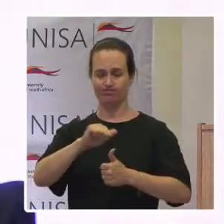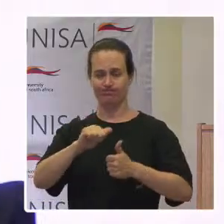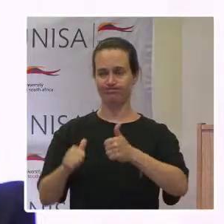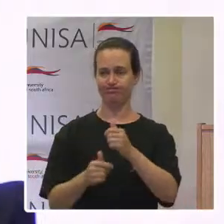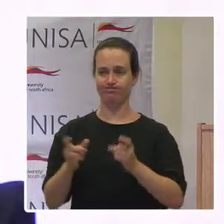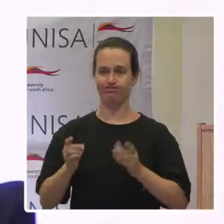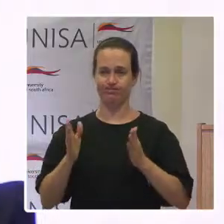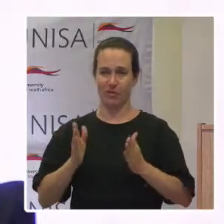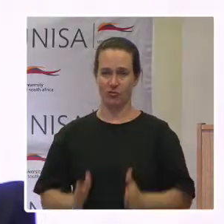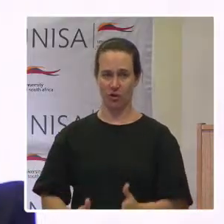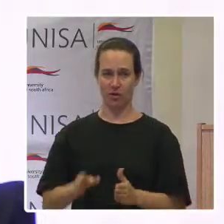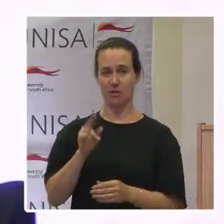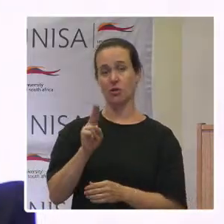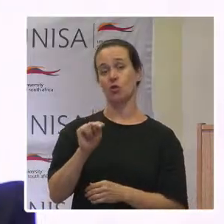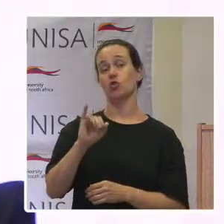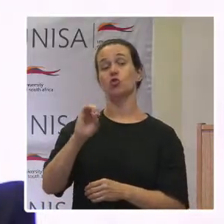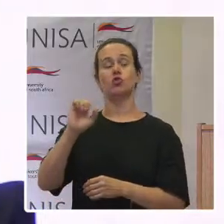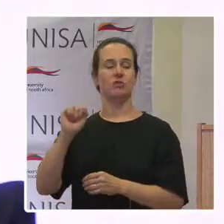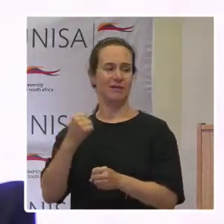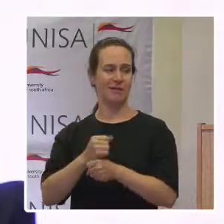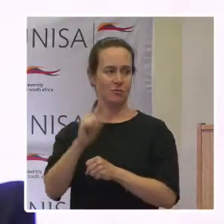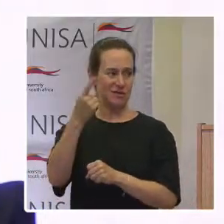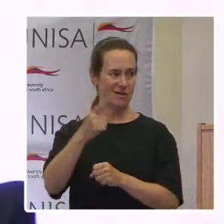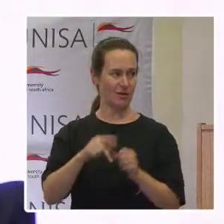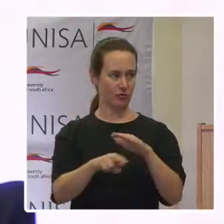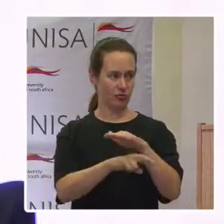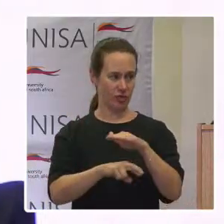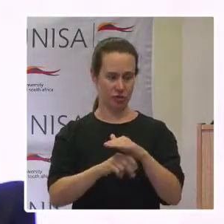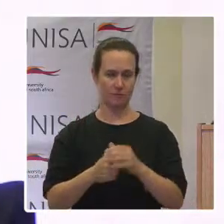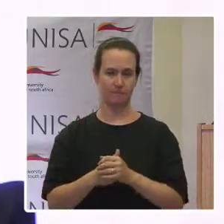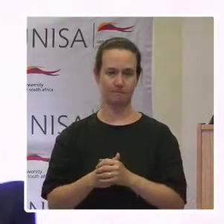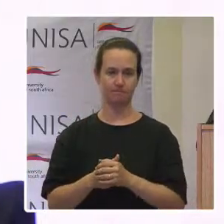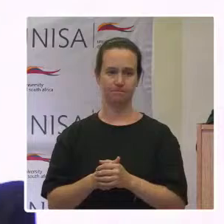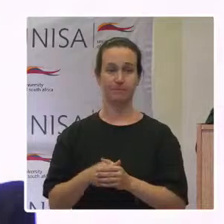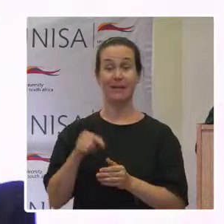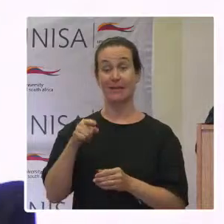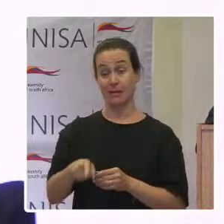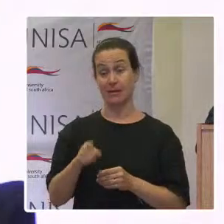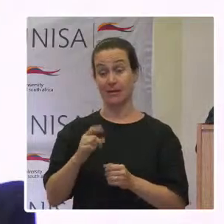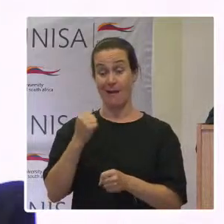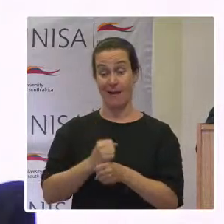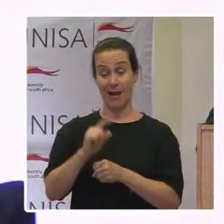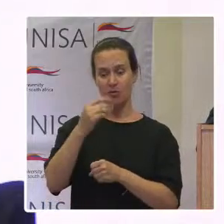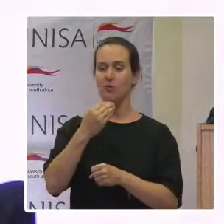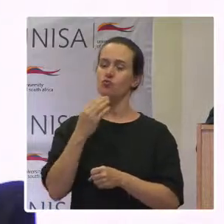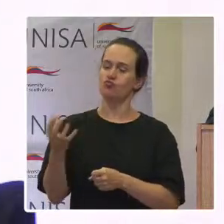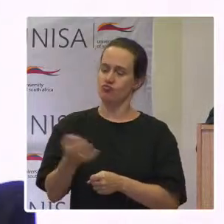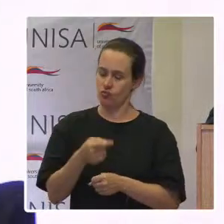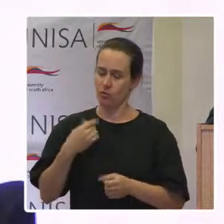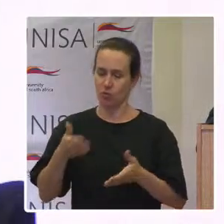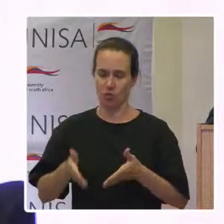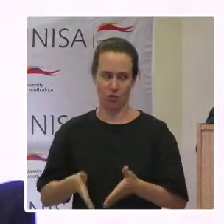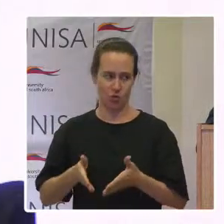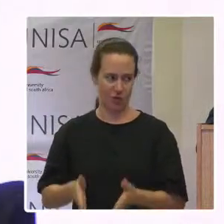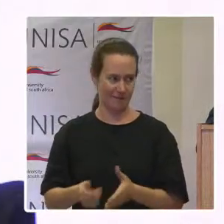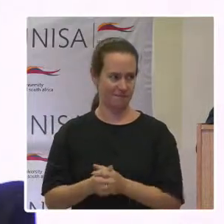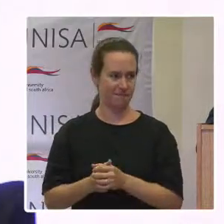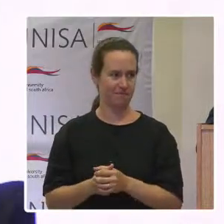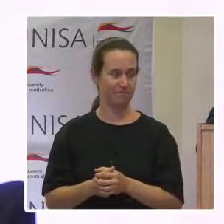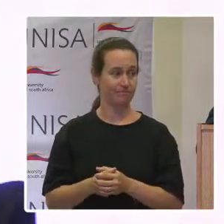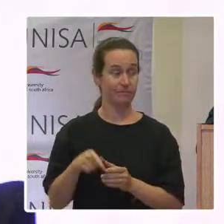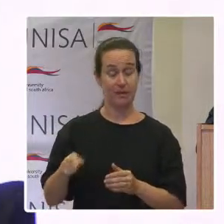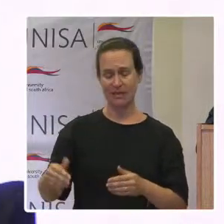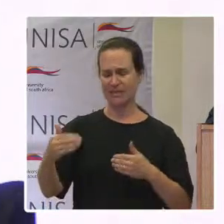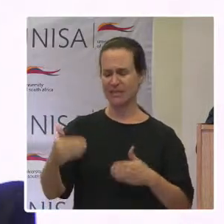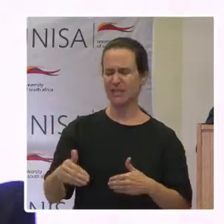of the UNISA Gauteng region, the region that brought us this program, the Aerotropolis program. The session looks